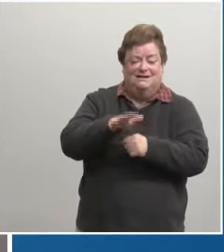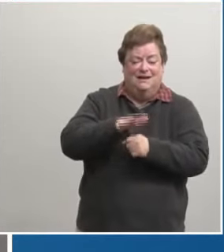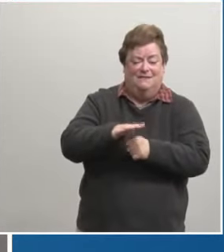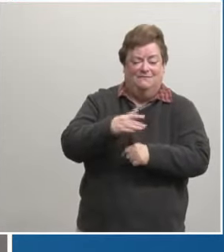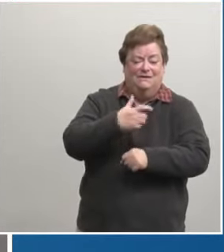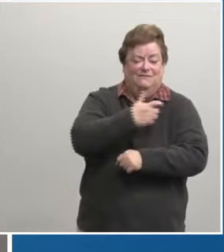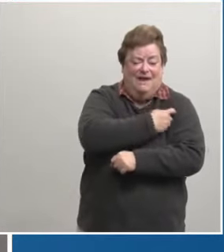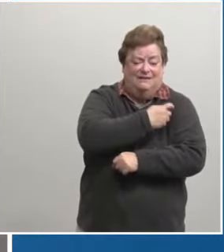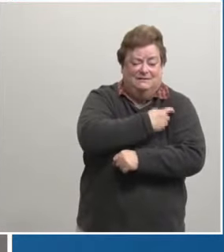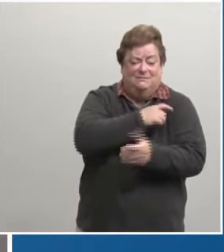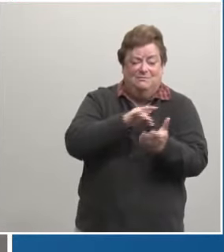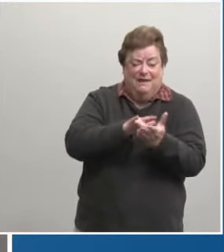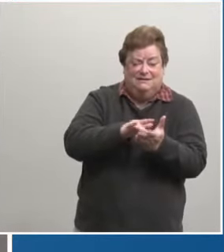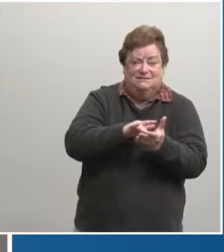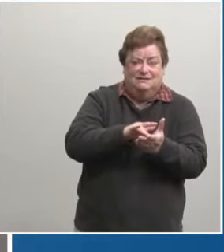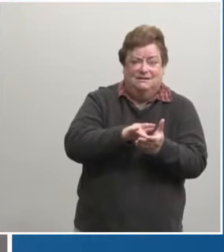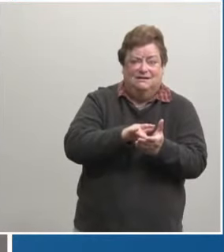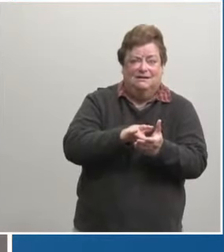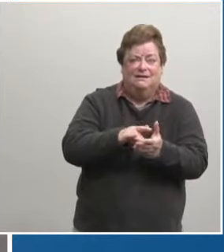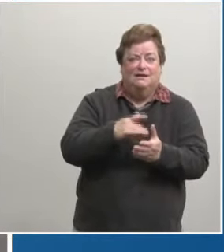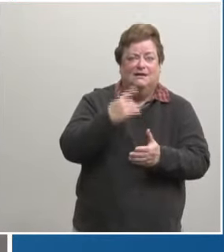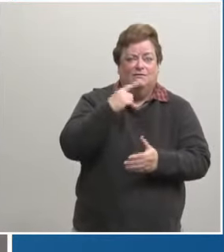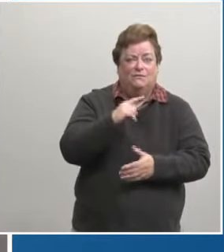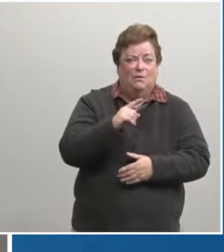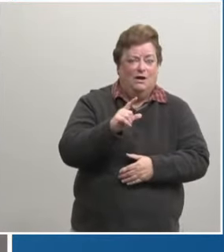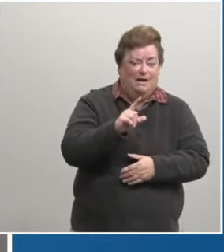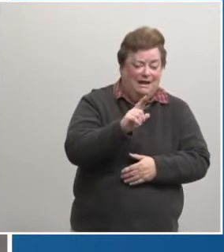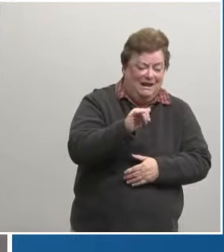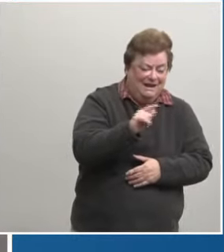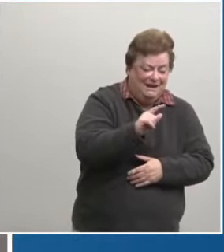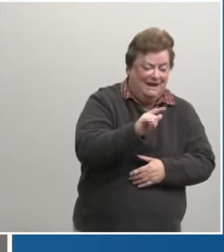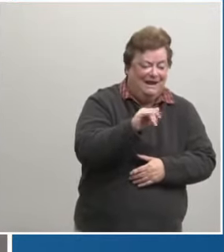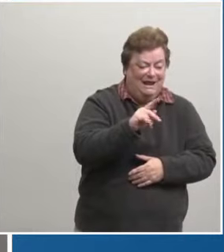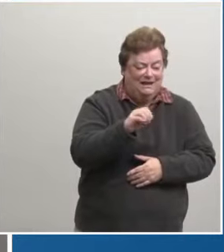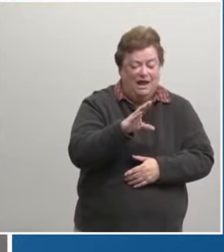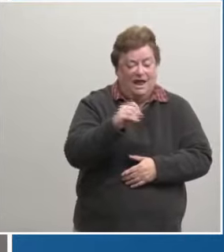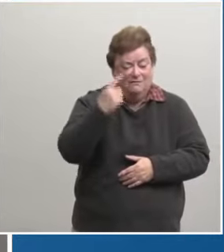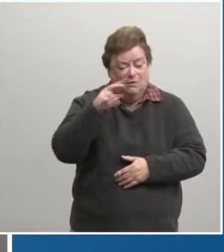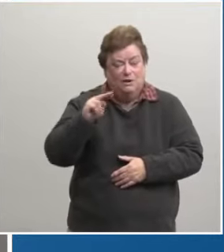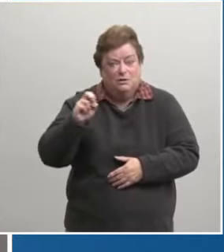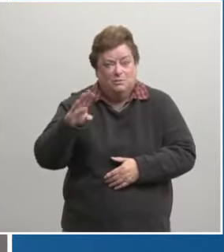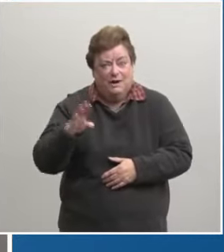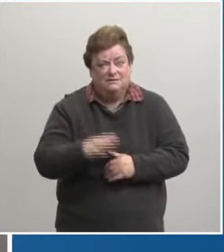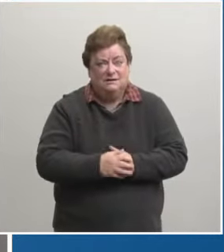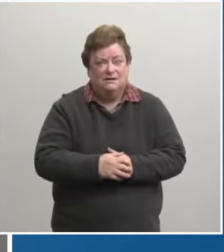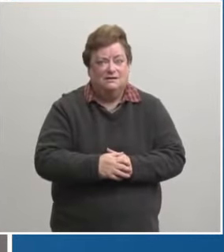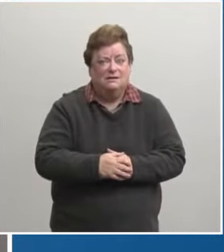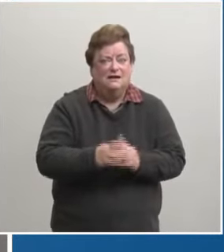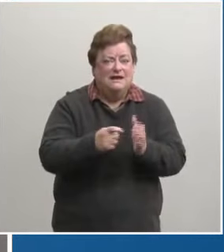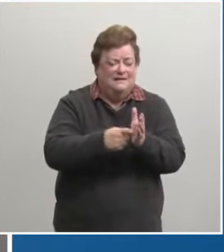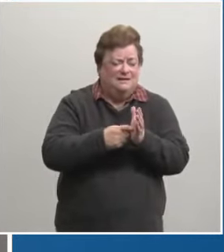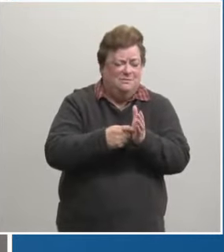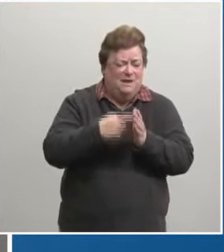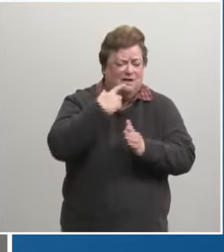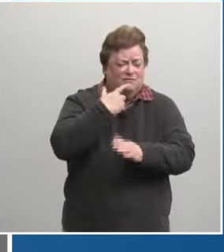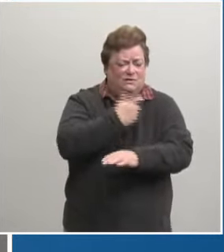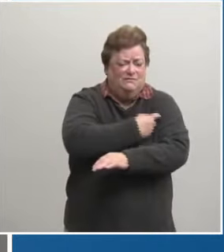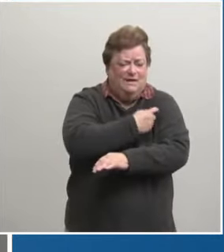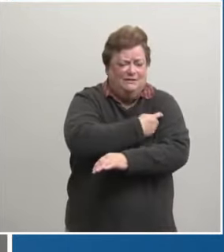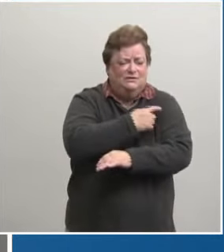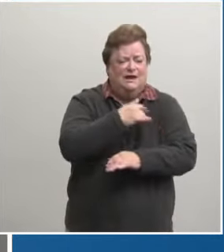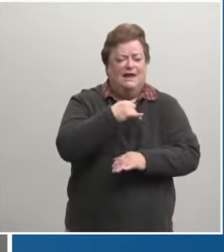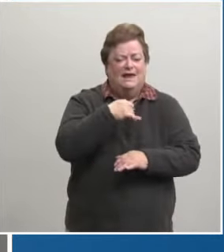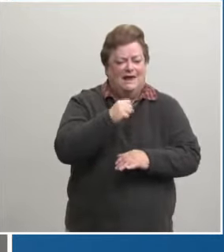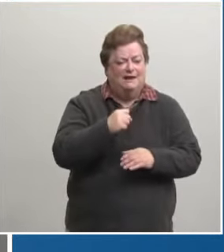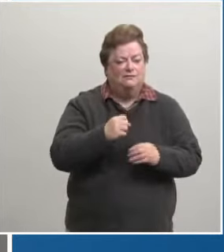Lincoln and Lancaster County, not even in Nebraska, to accomplish the task at hand. Demand for vaccine is outpacing